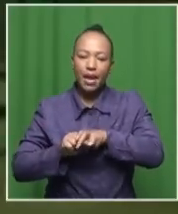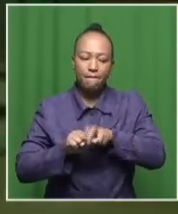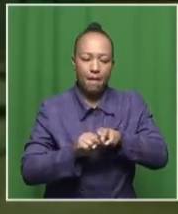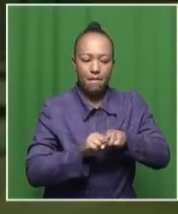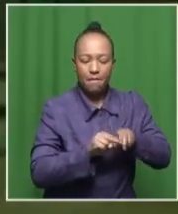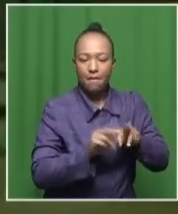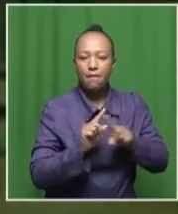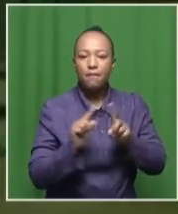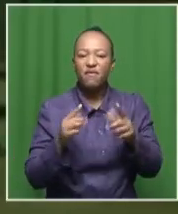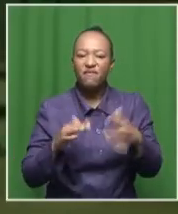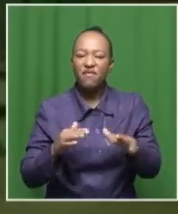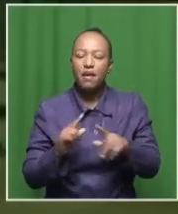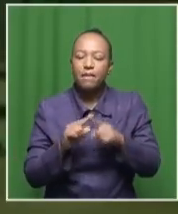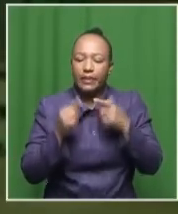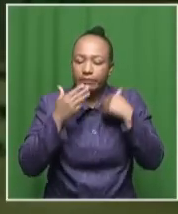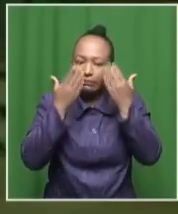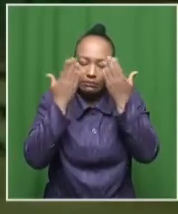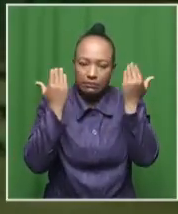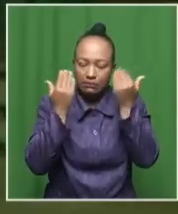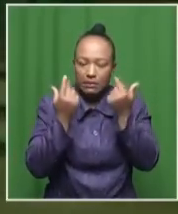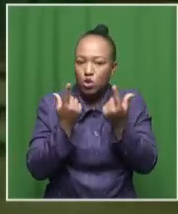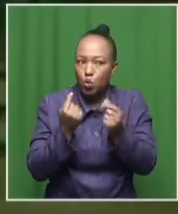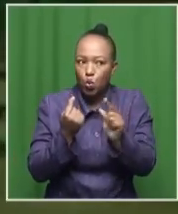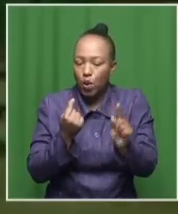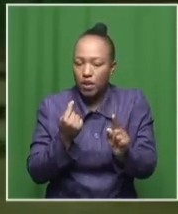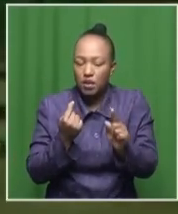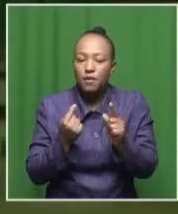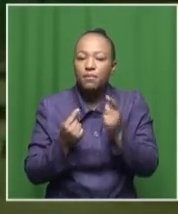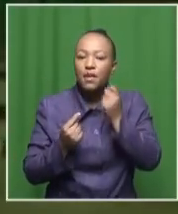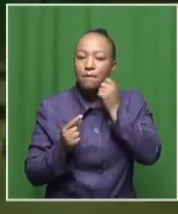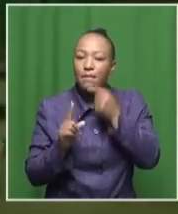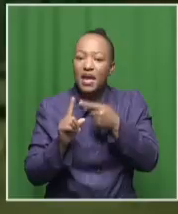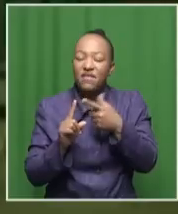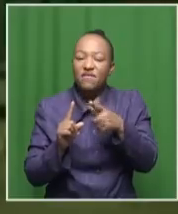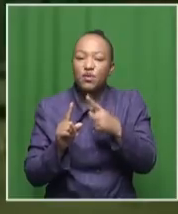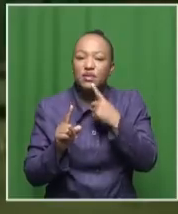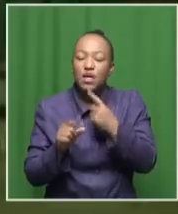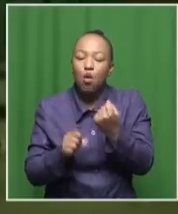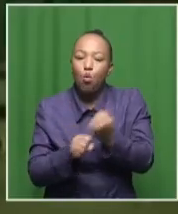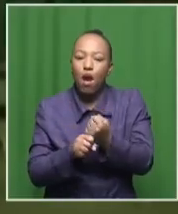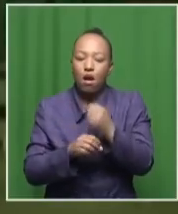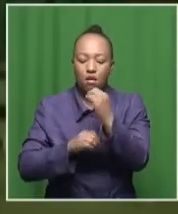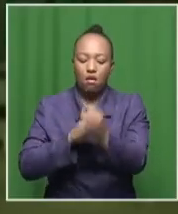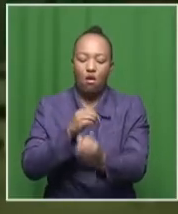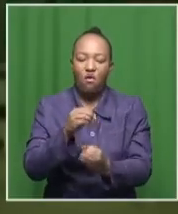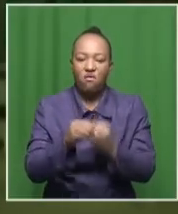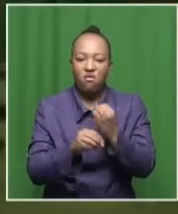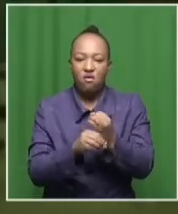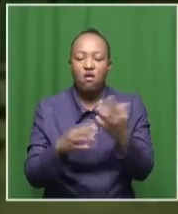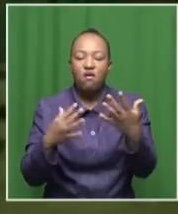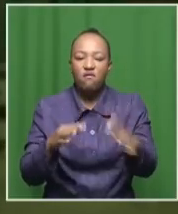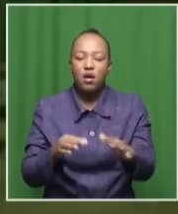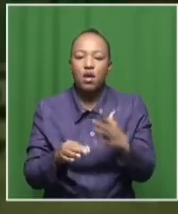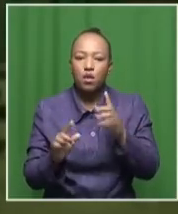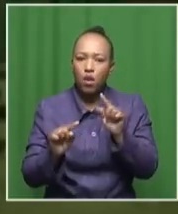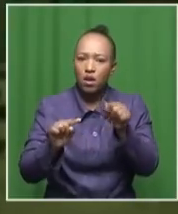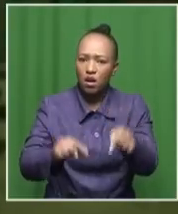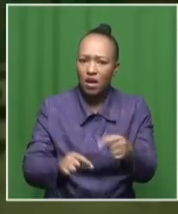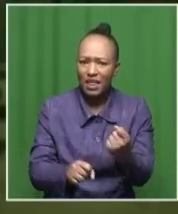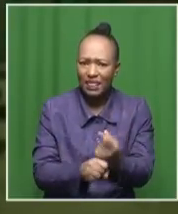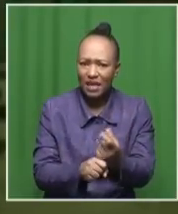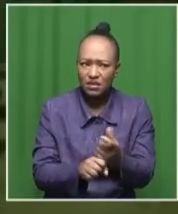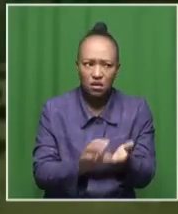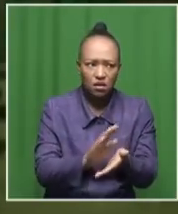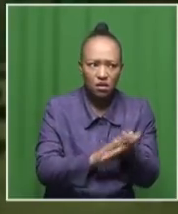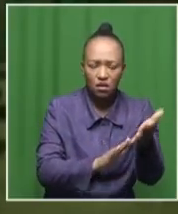do. And one guy I just spoke to now told me that he worked overnight, a night shift. He was coming here to catch his taxi home, but when he